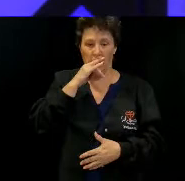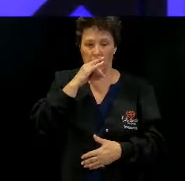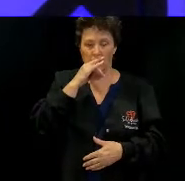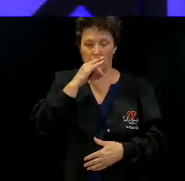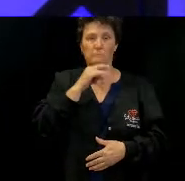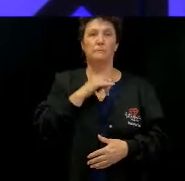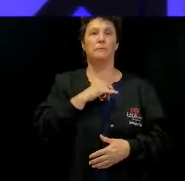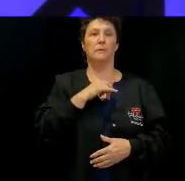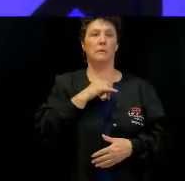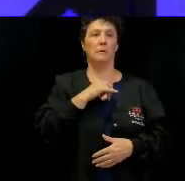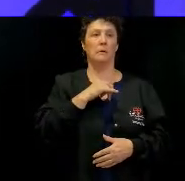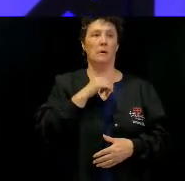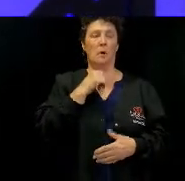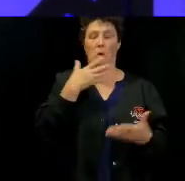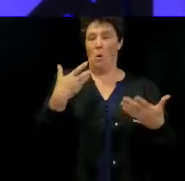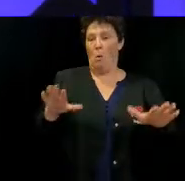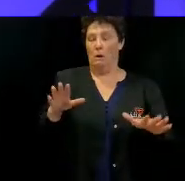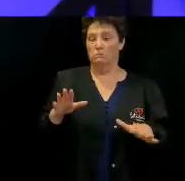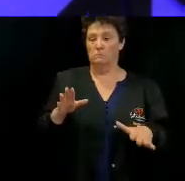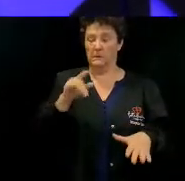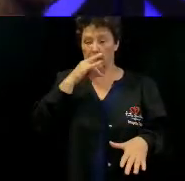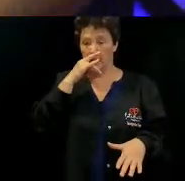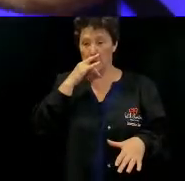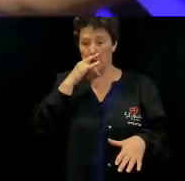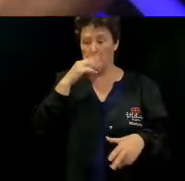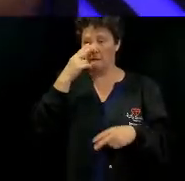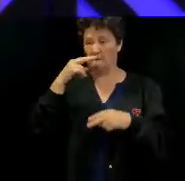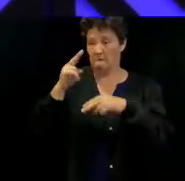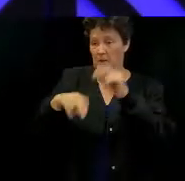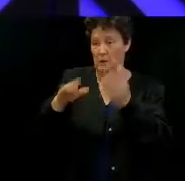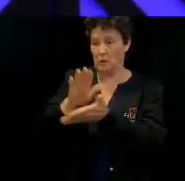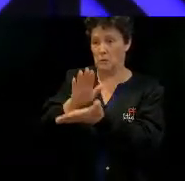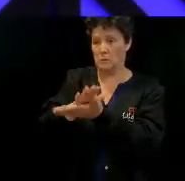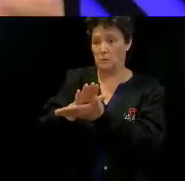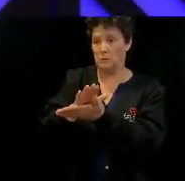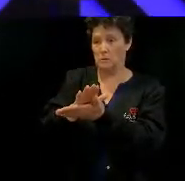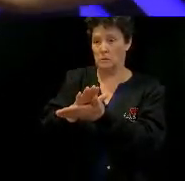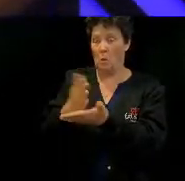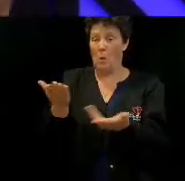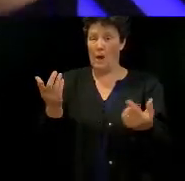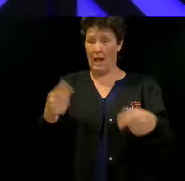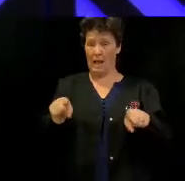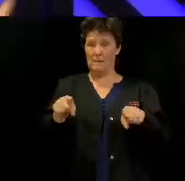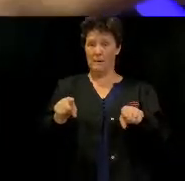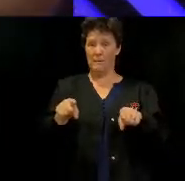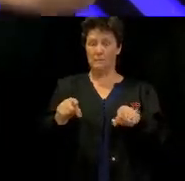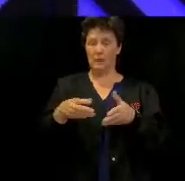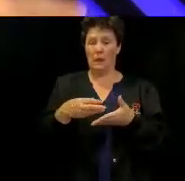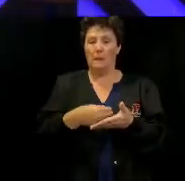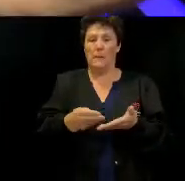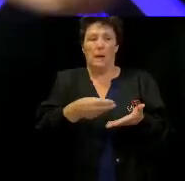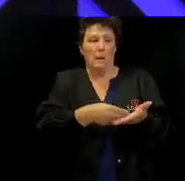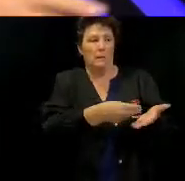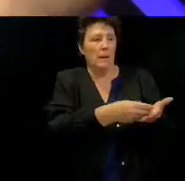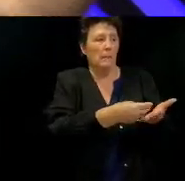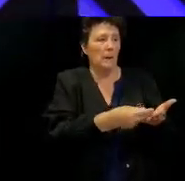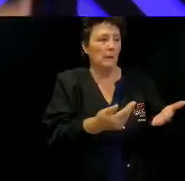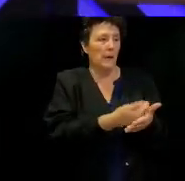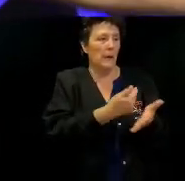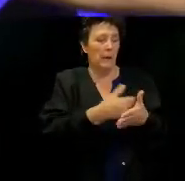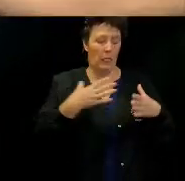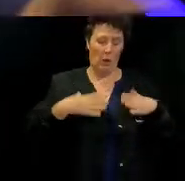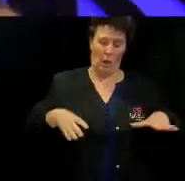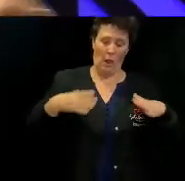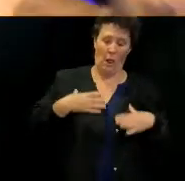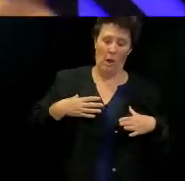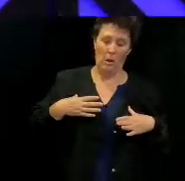right? We don't want our kids to be made fun of at school. And we go and begin to go. Next thing you know, you go and you start spending all this money to get them to stay up with the